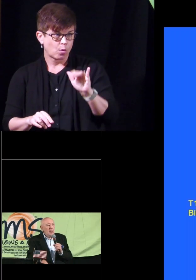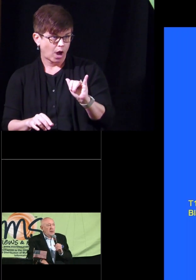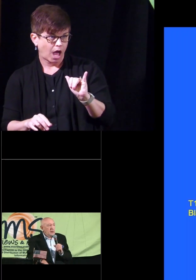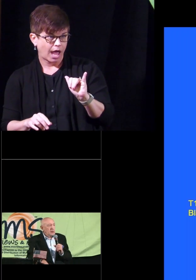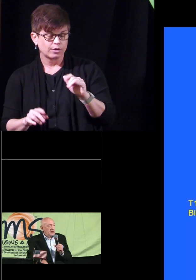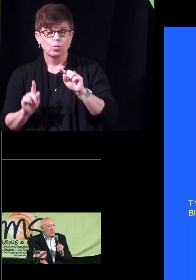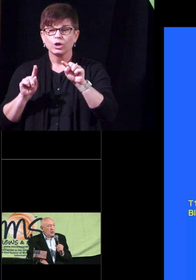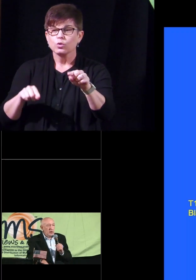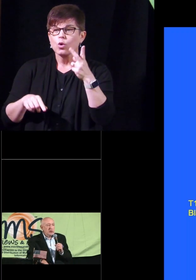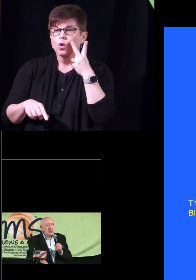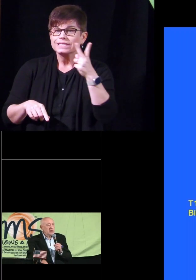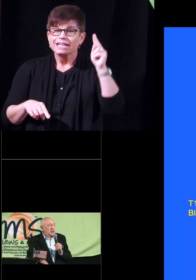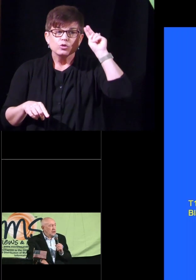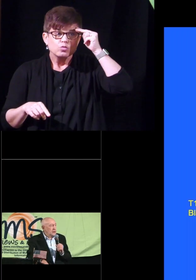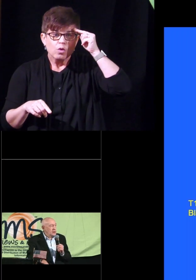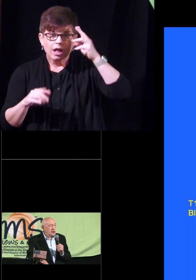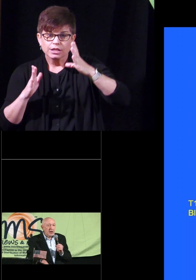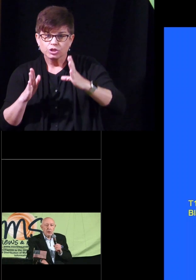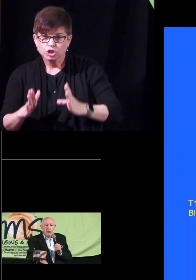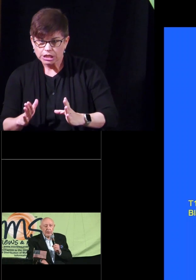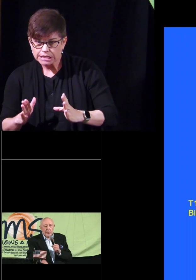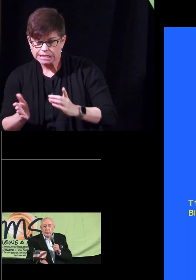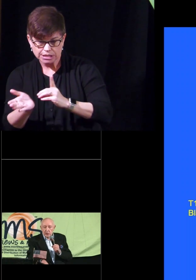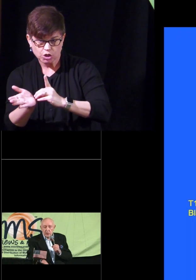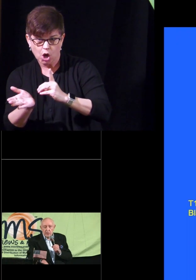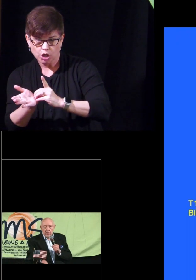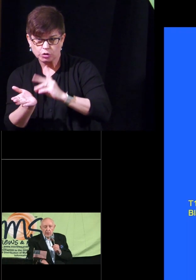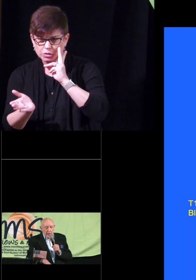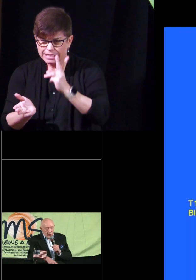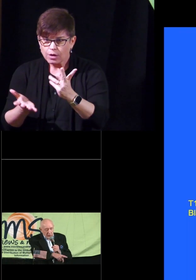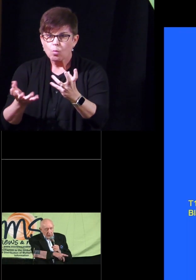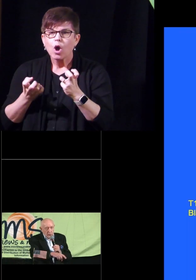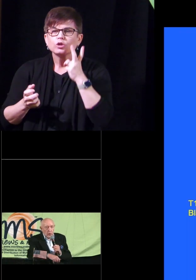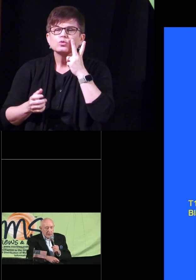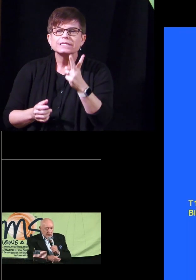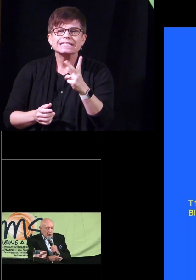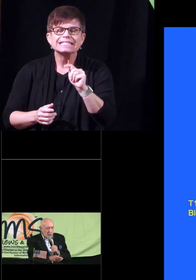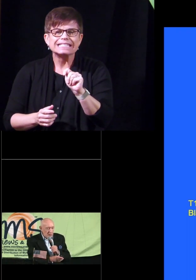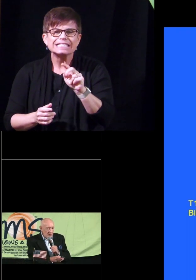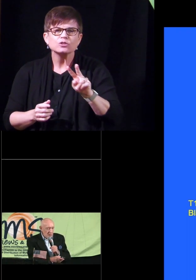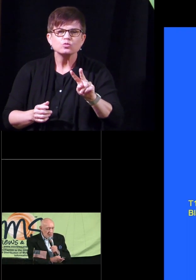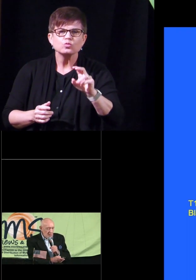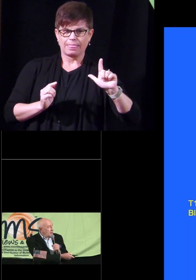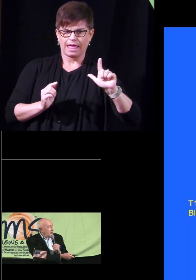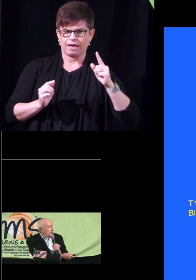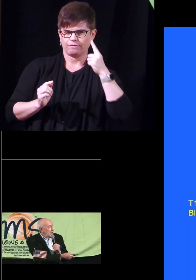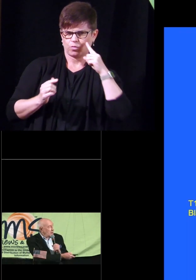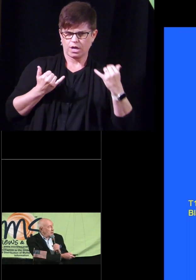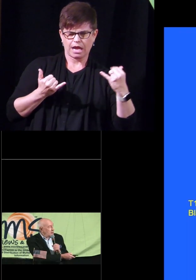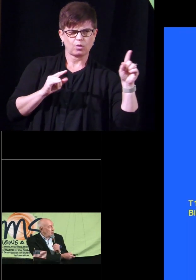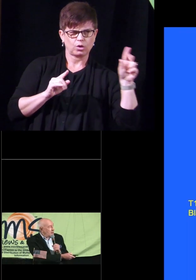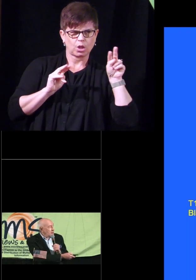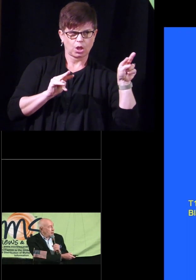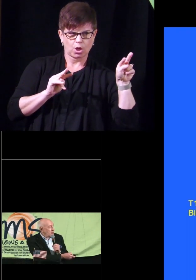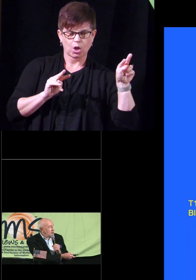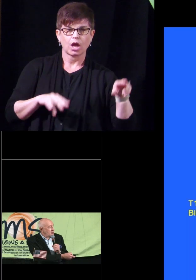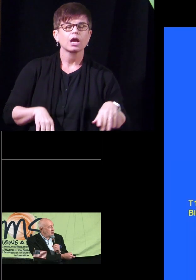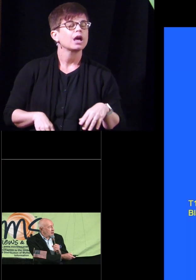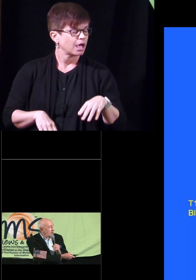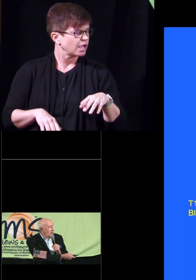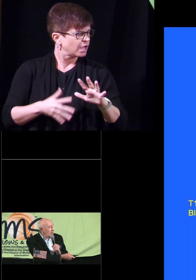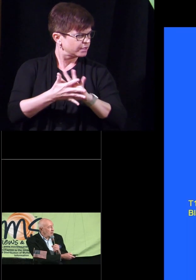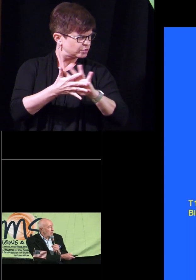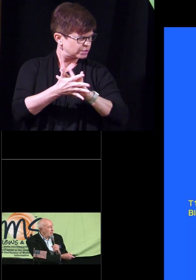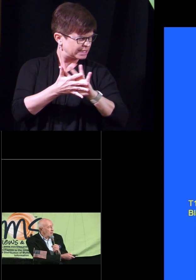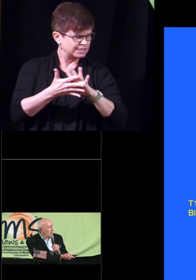scans, then you tell them you want to see your T2 scan with a flare image. And you'll see those white spots. But this scan, these white spots